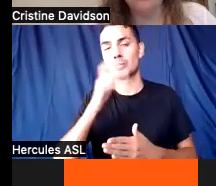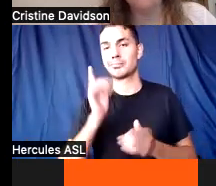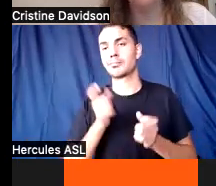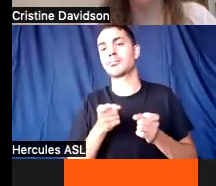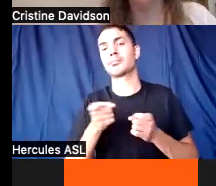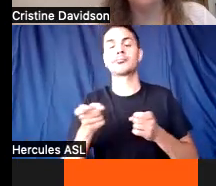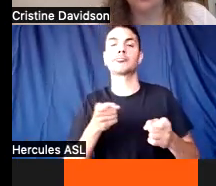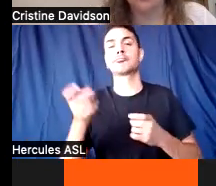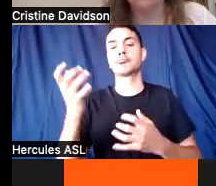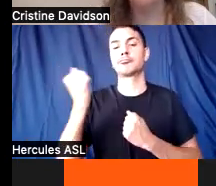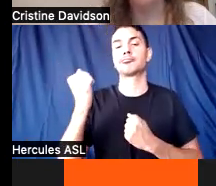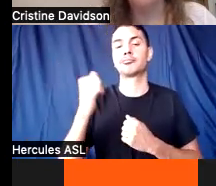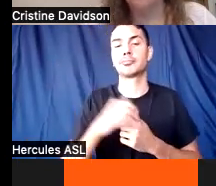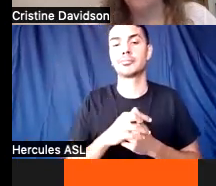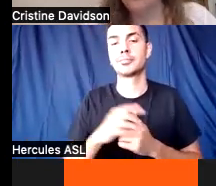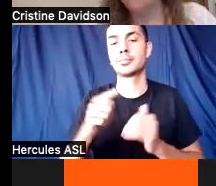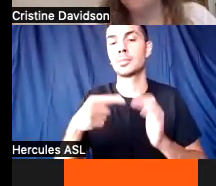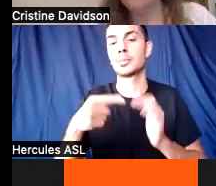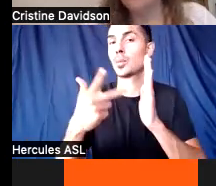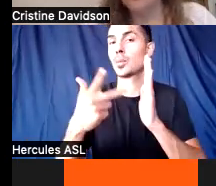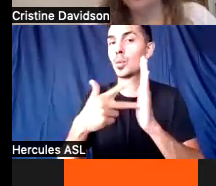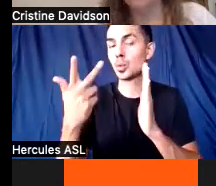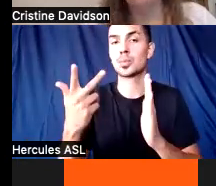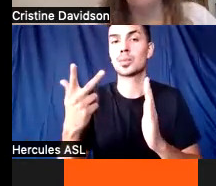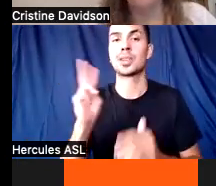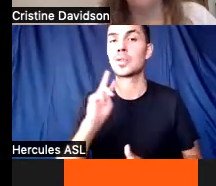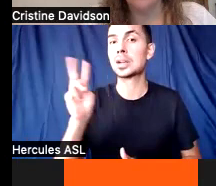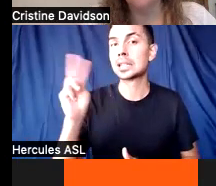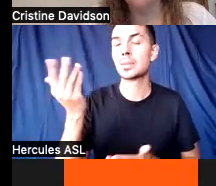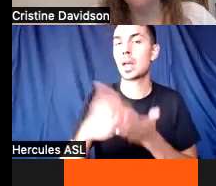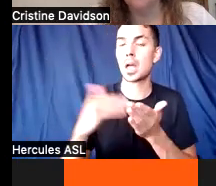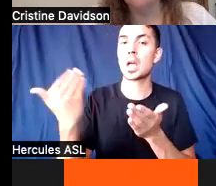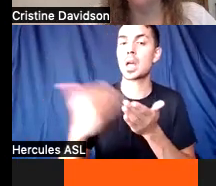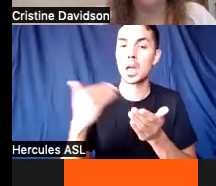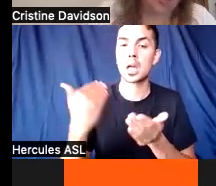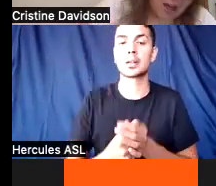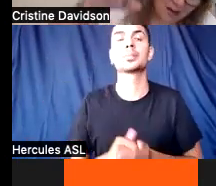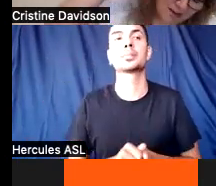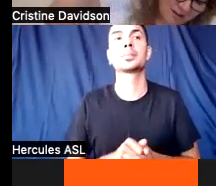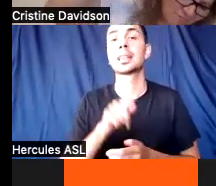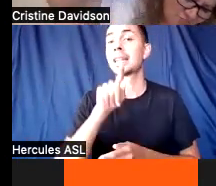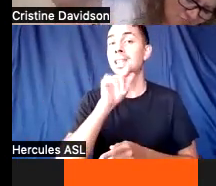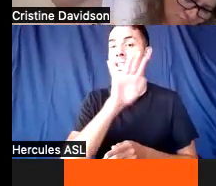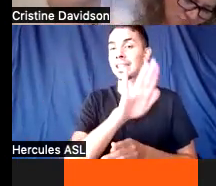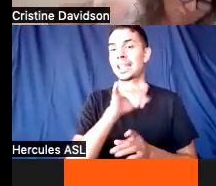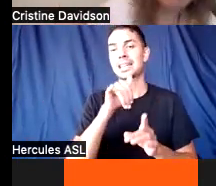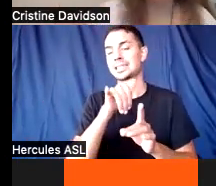Multiple victimizations. Whether they're in a relationship with their attacker or not.